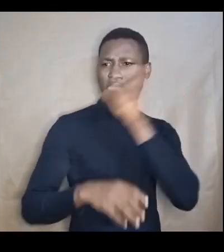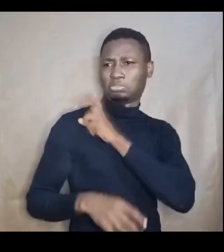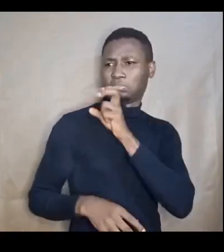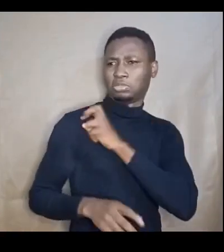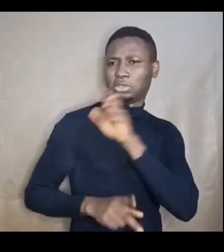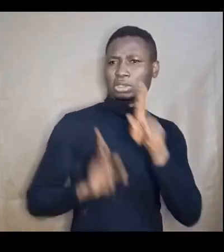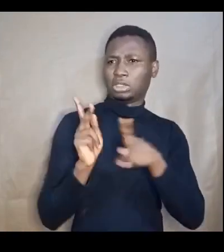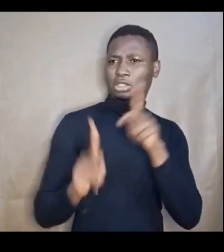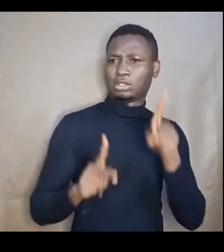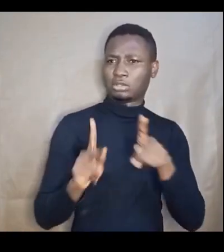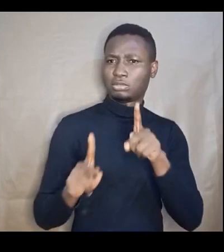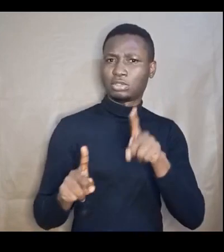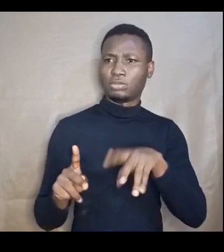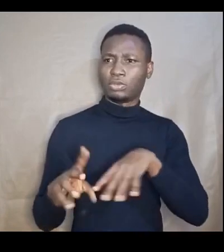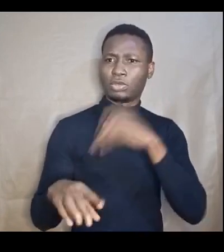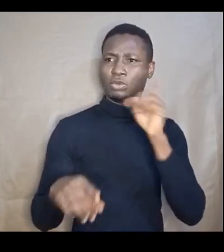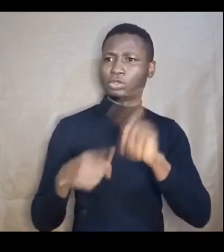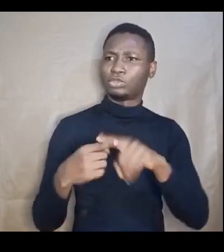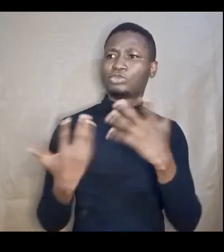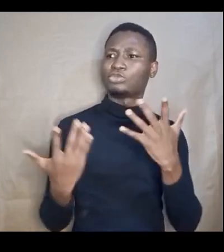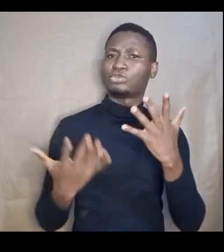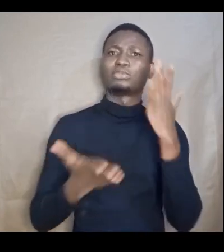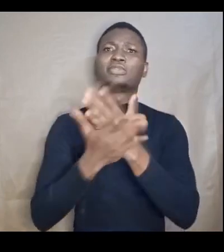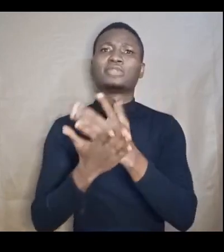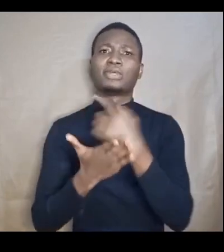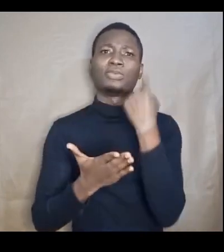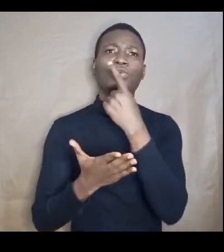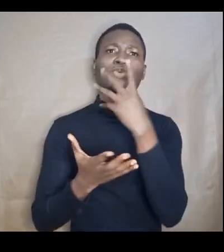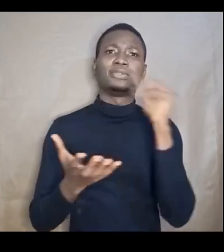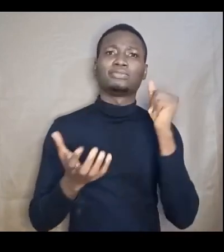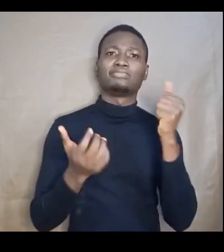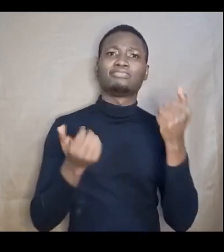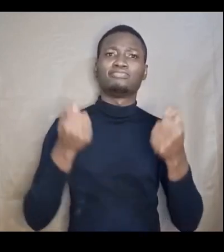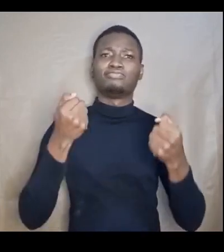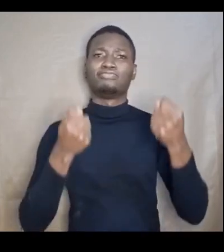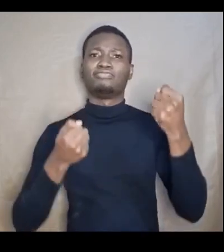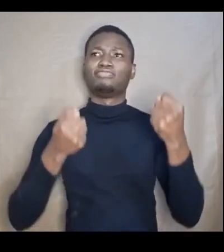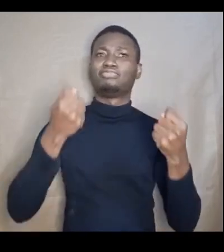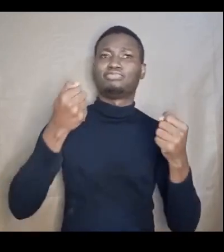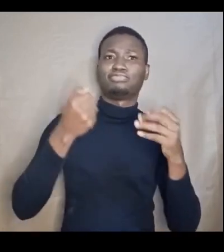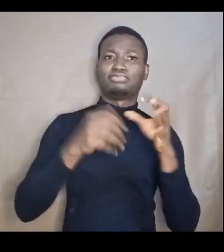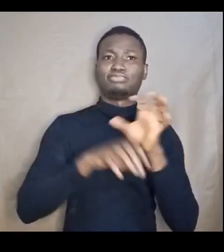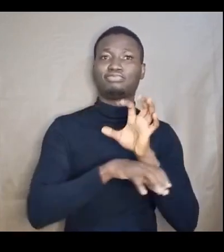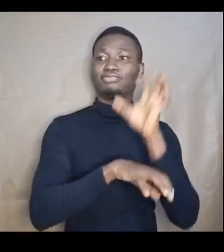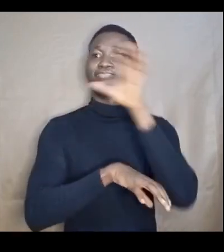themselves, and came out and went to accost the guy who was driving the